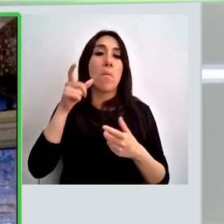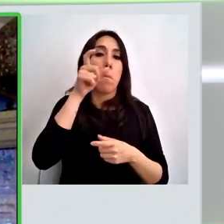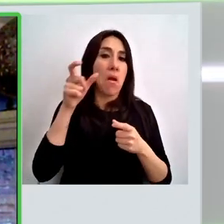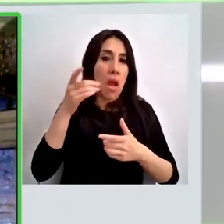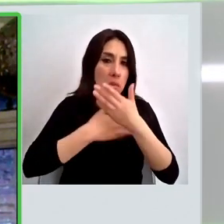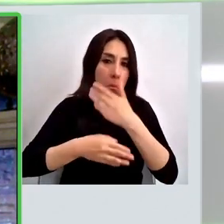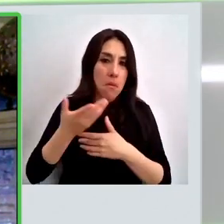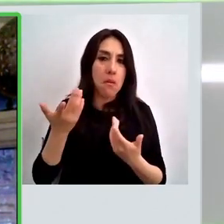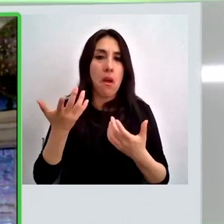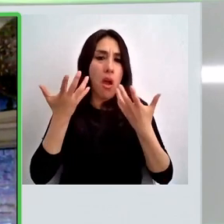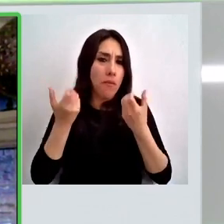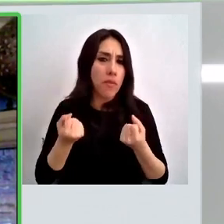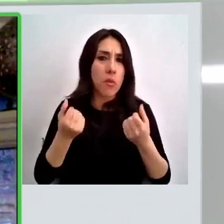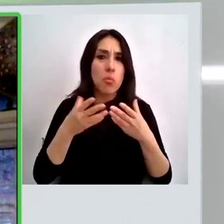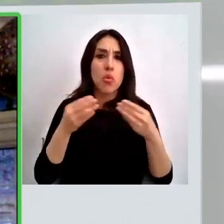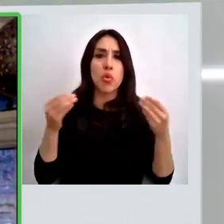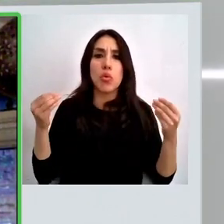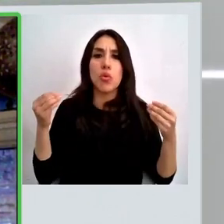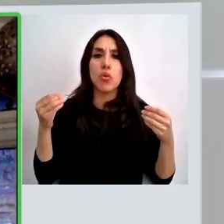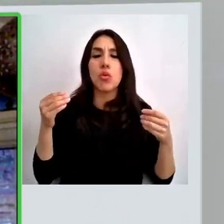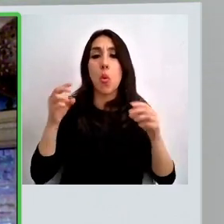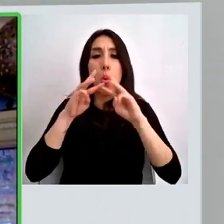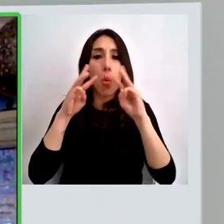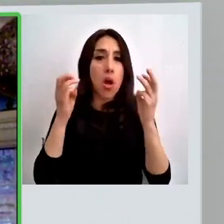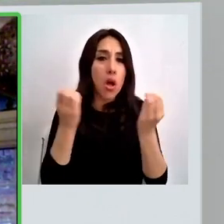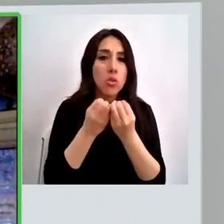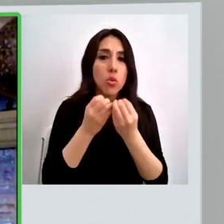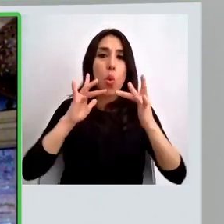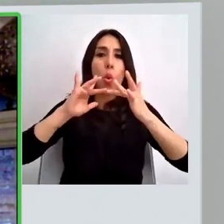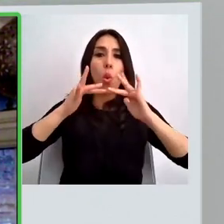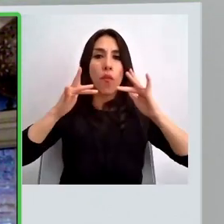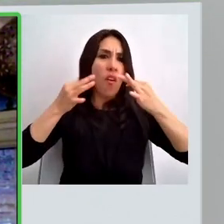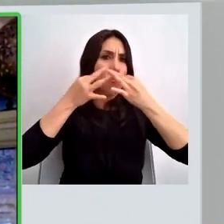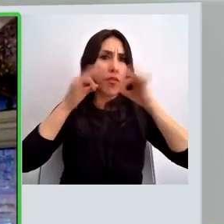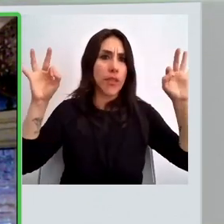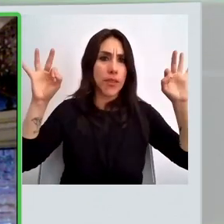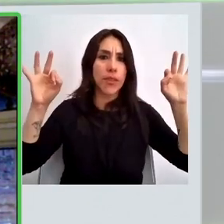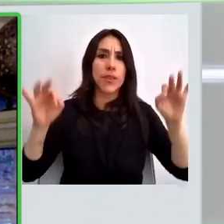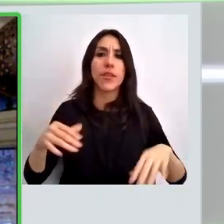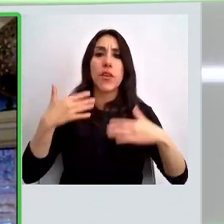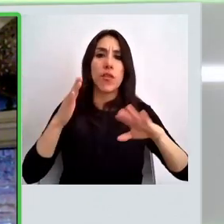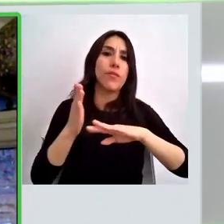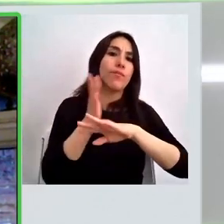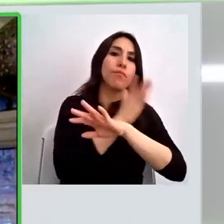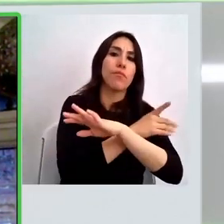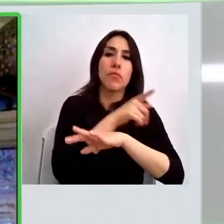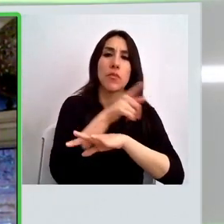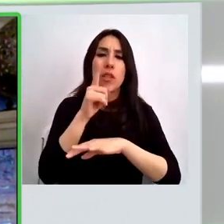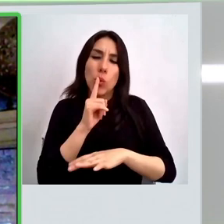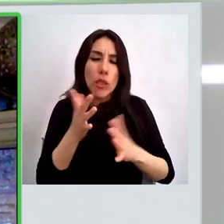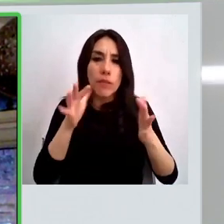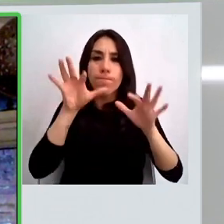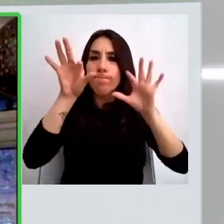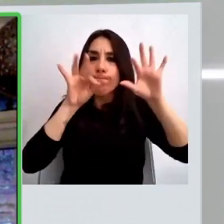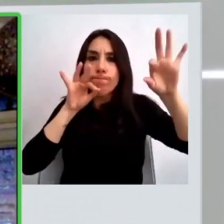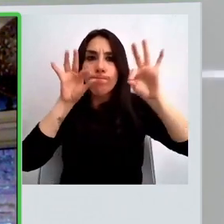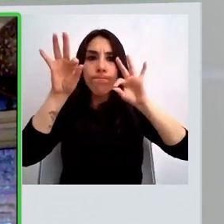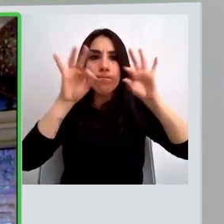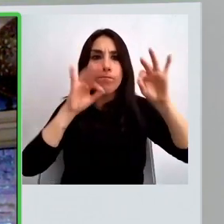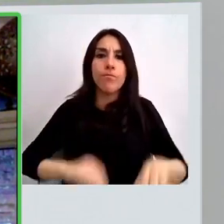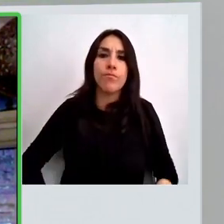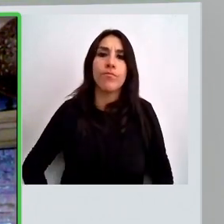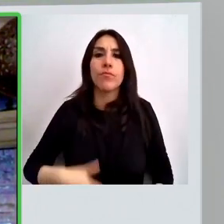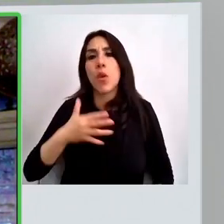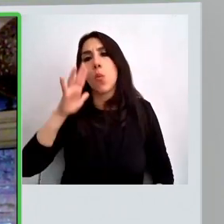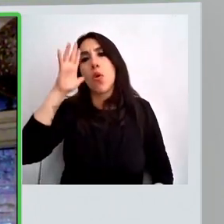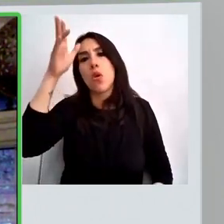look. And if we can support any organisation who may be thinking about setting up an employee resource group, then just let us